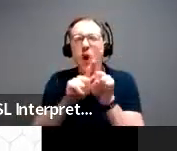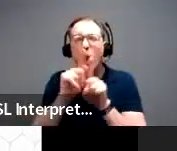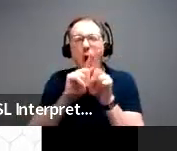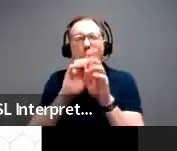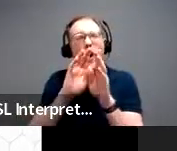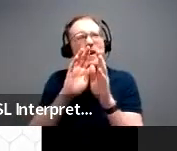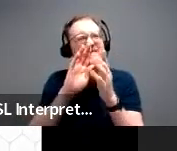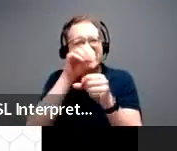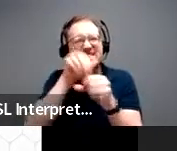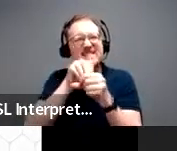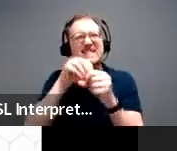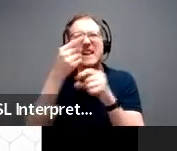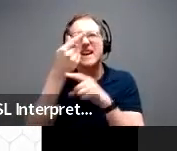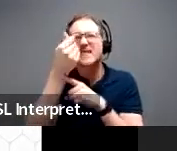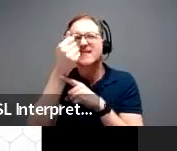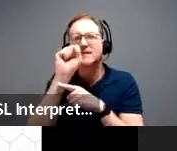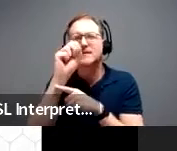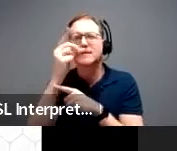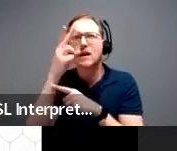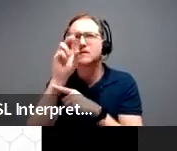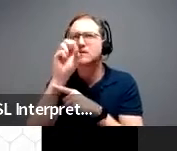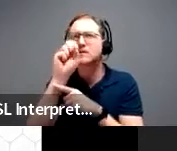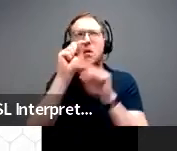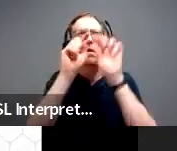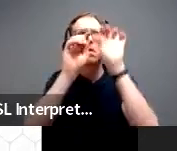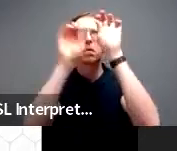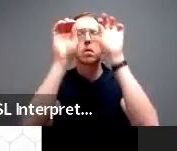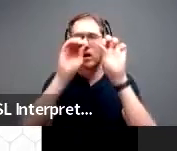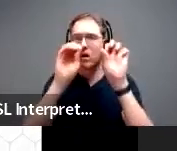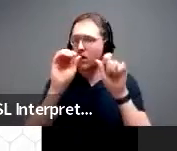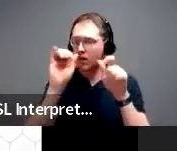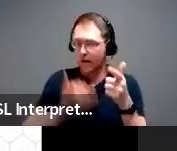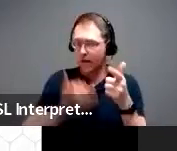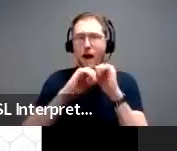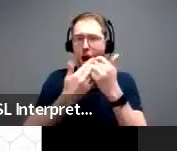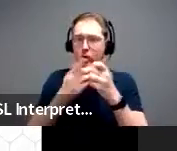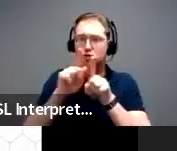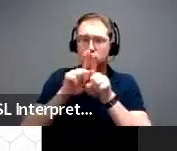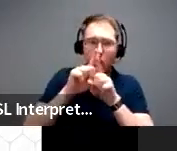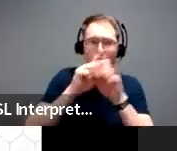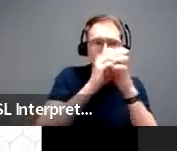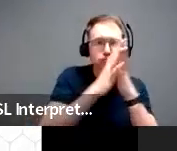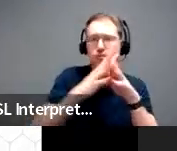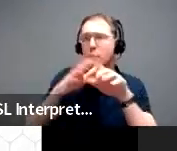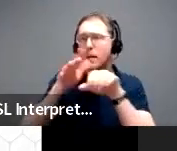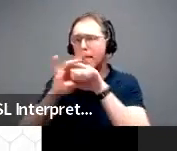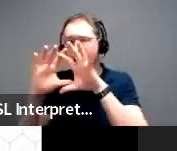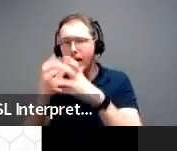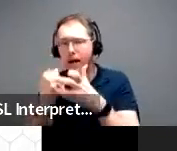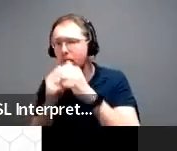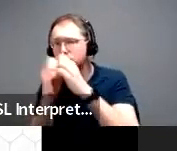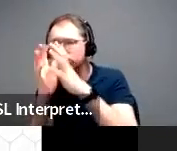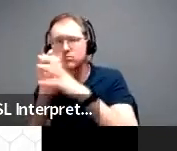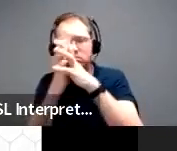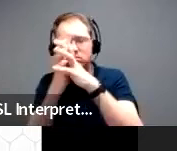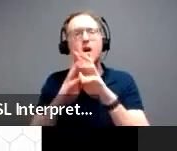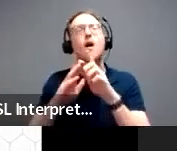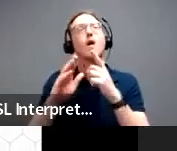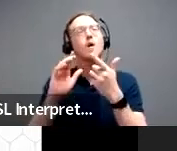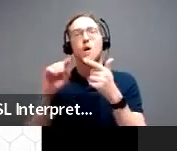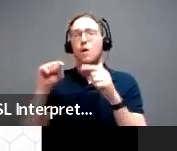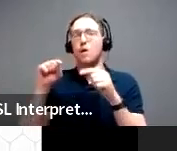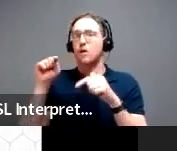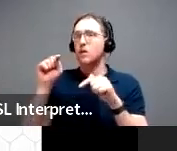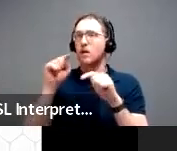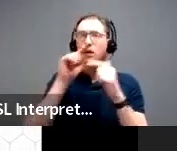where stars like the sun formed and the planetary systems around them. So we're investigating really our birth origins by studying